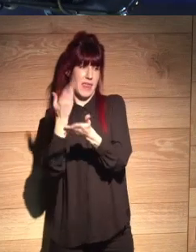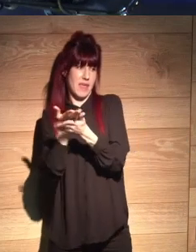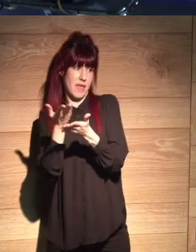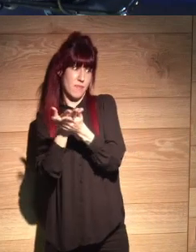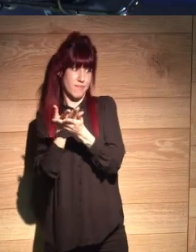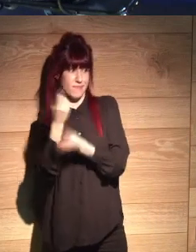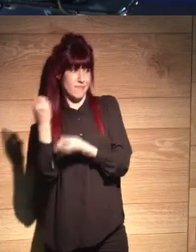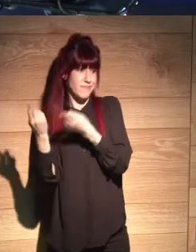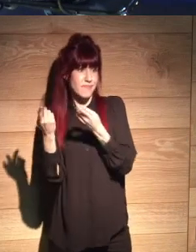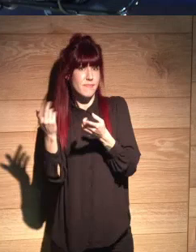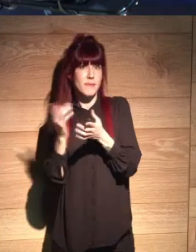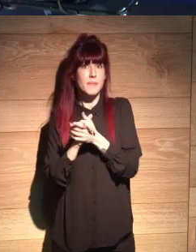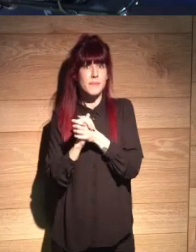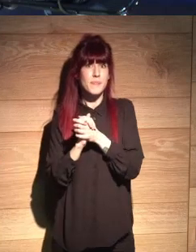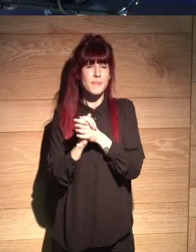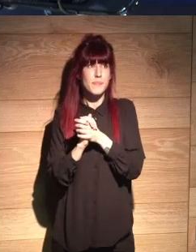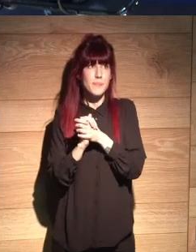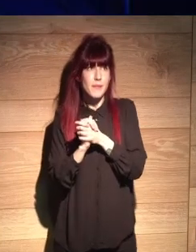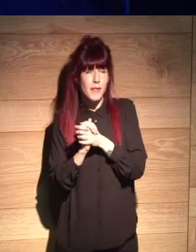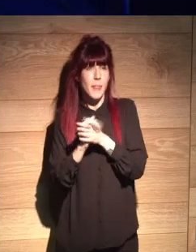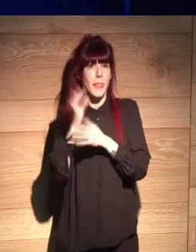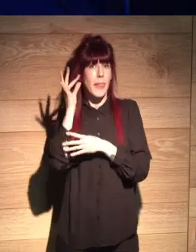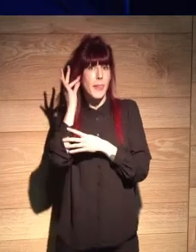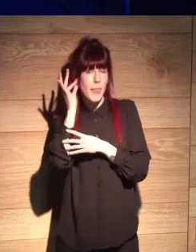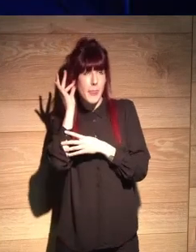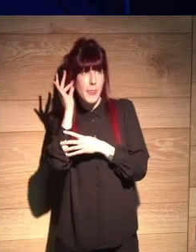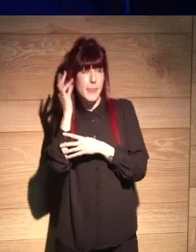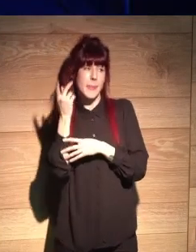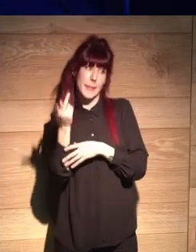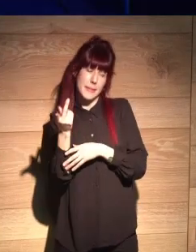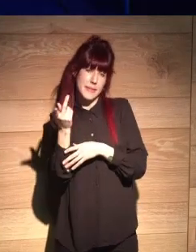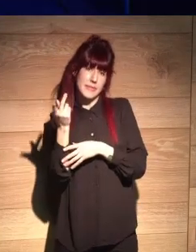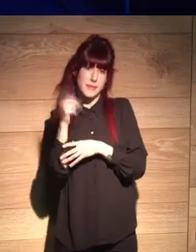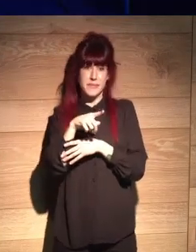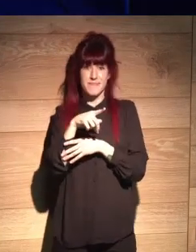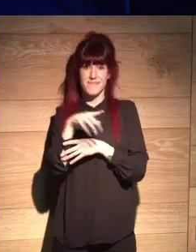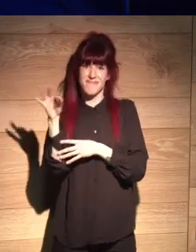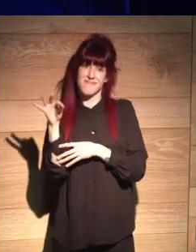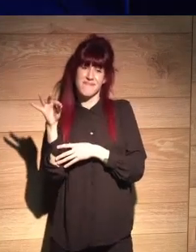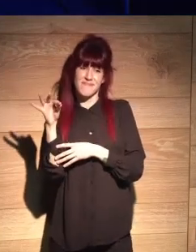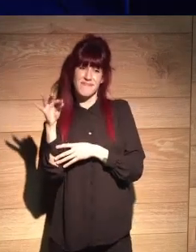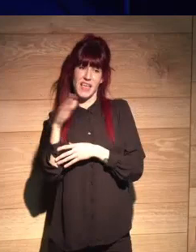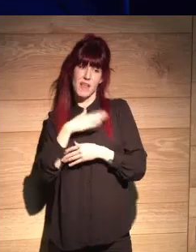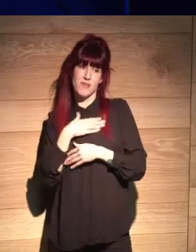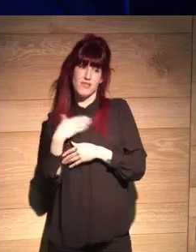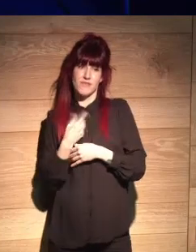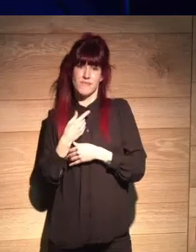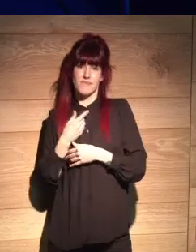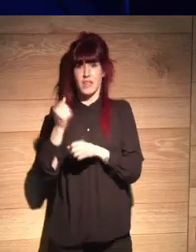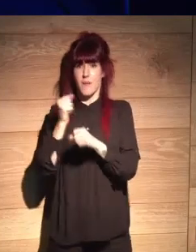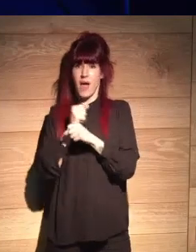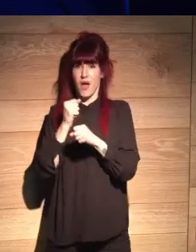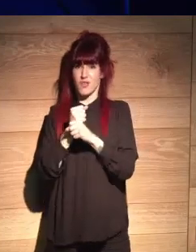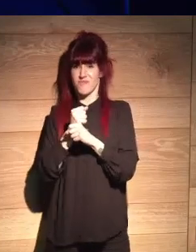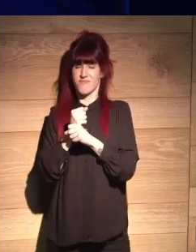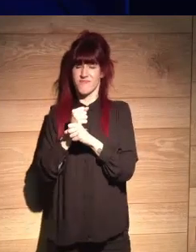is taken into account within these 55 days at any rate. And that women also choose less